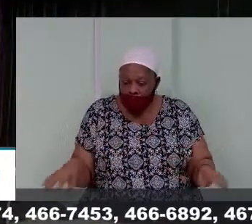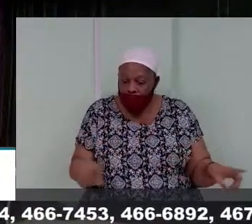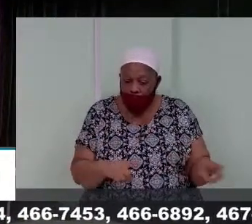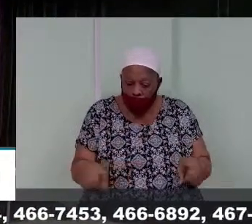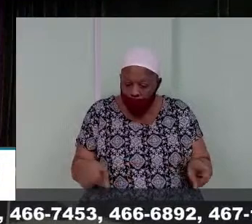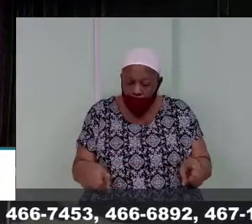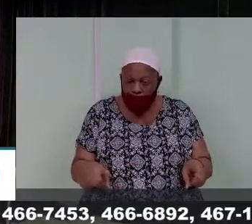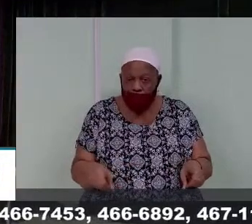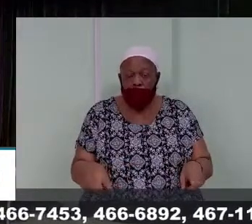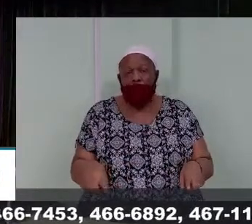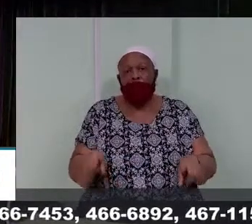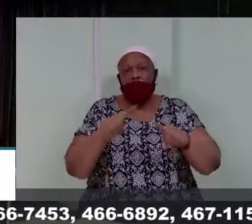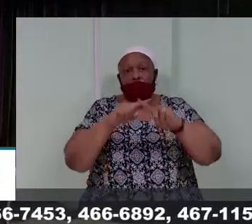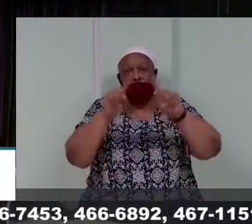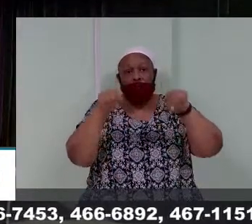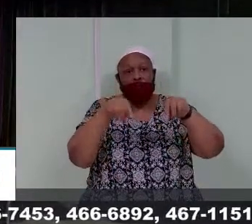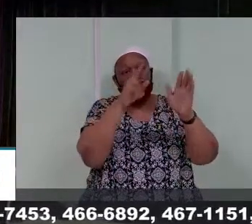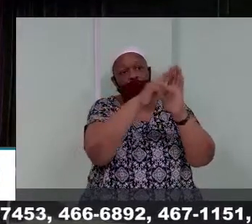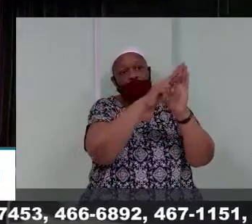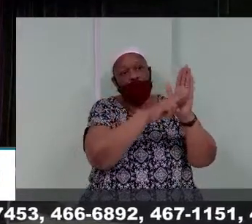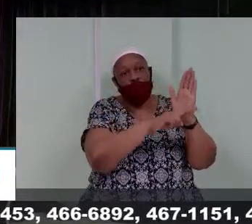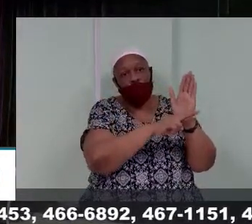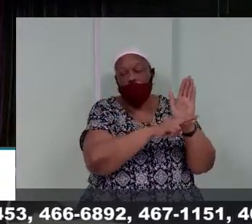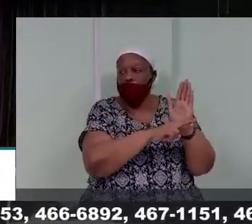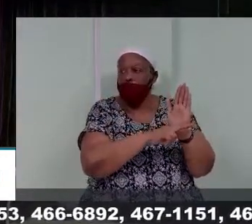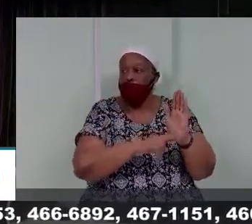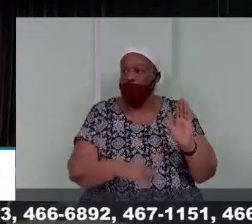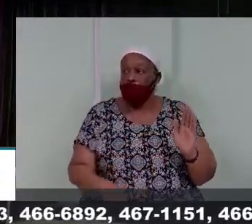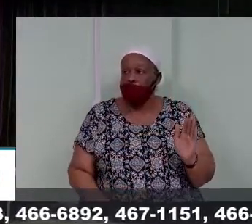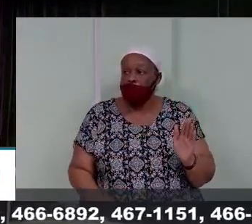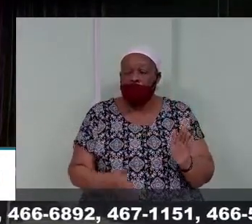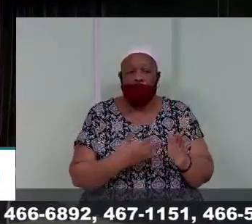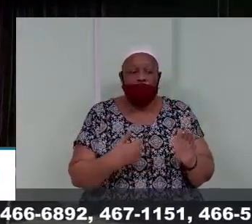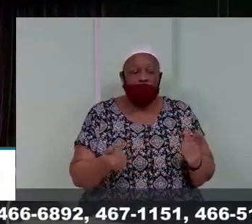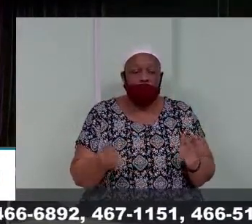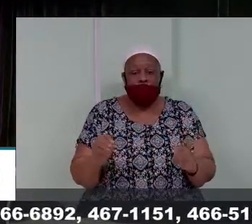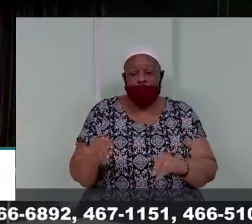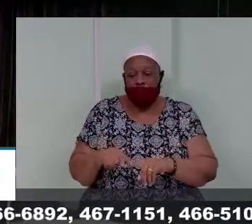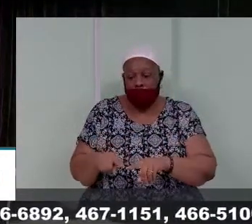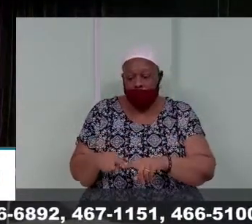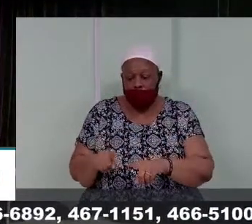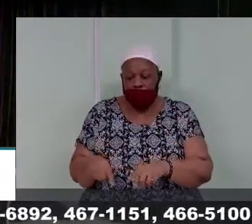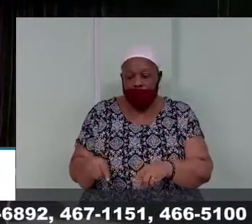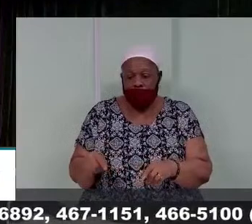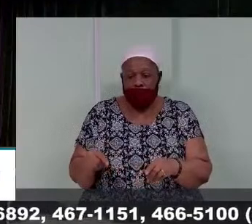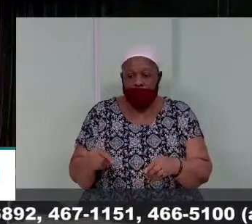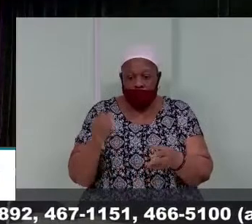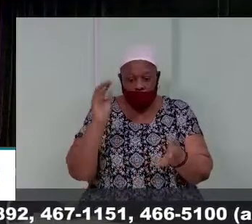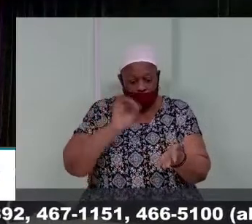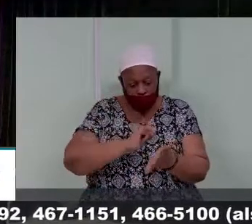and procedures, and opportunities for professional growth of all staff.